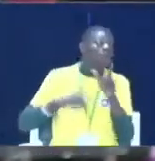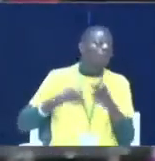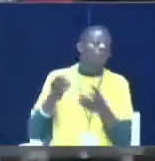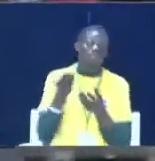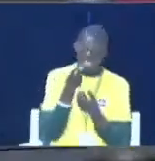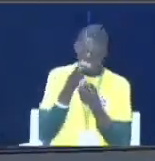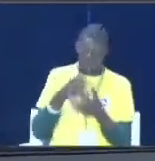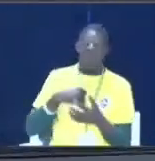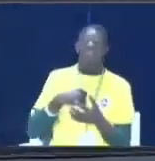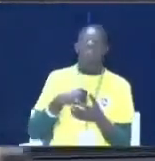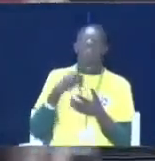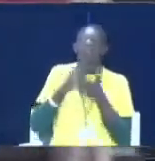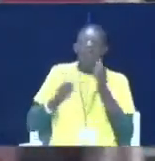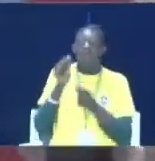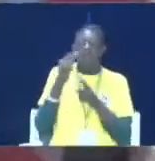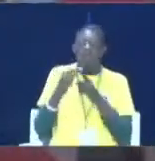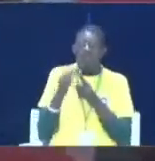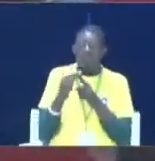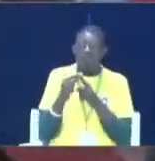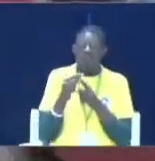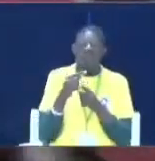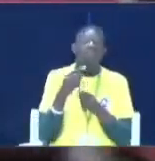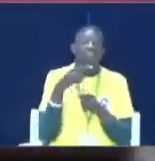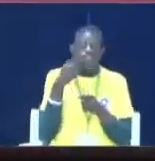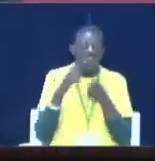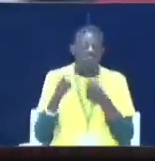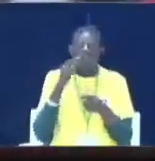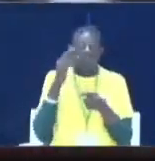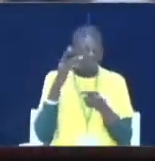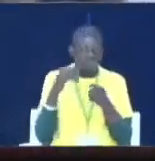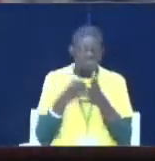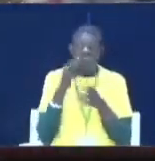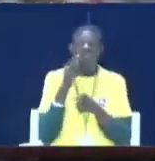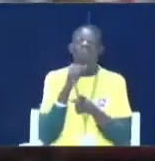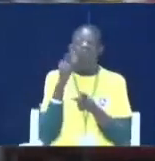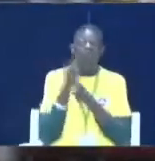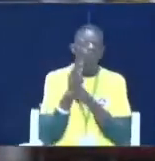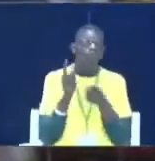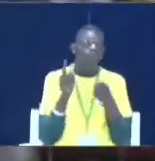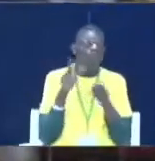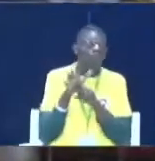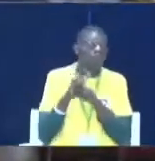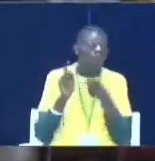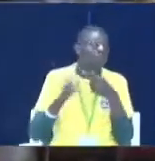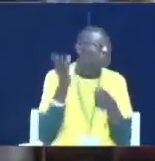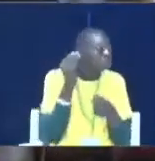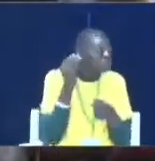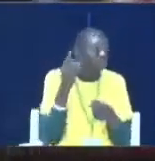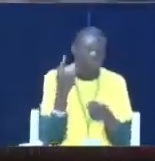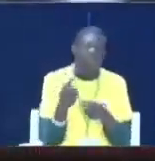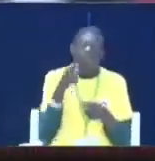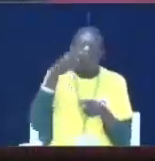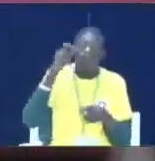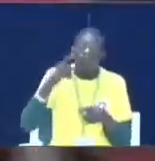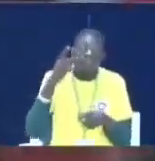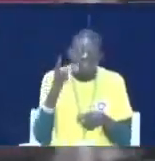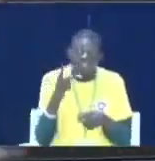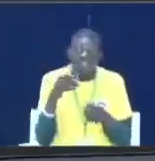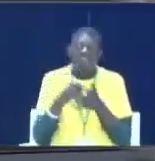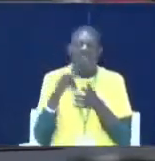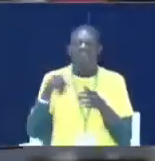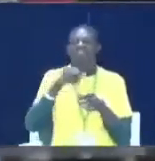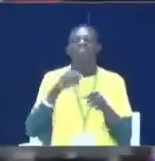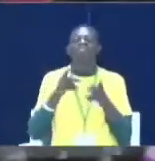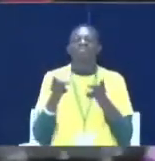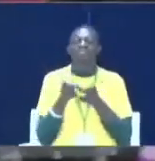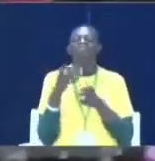word God speaks unto you, you must see it. It is not just enough for you to hear it. If you are still at the realm of hearing,